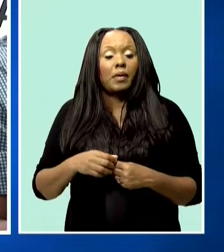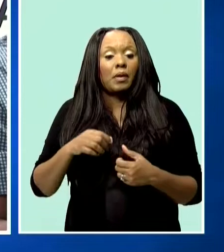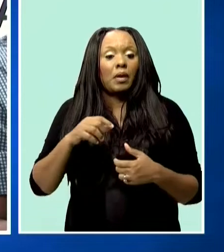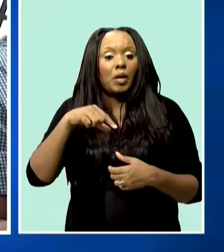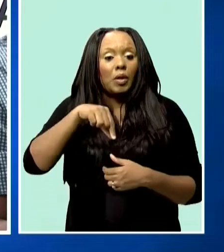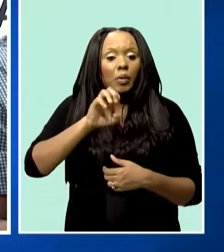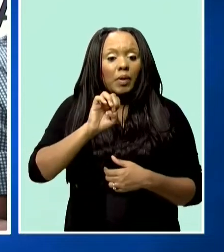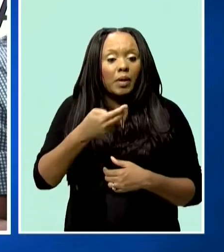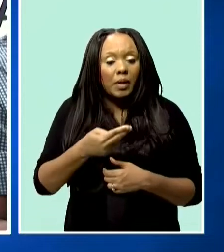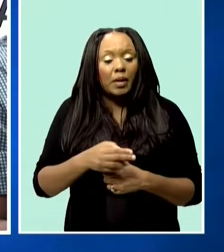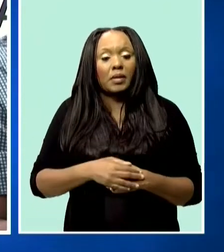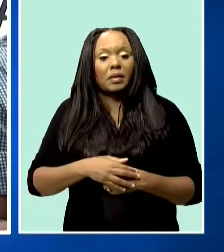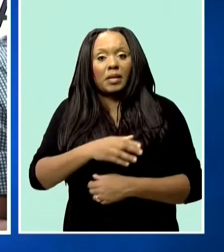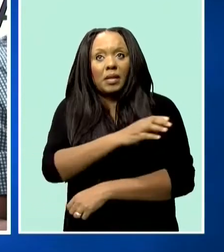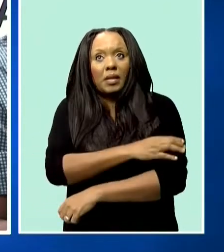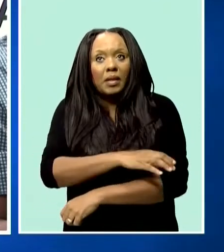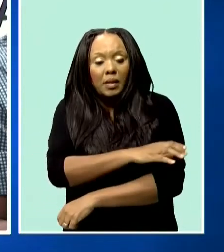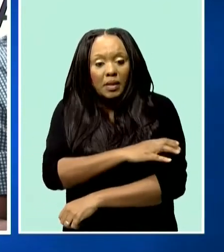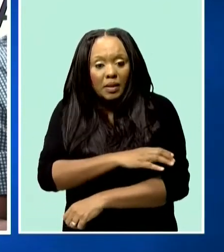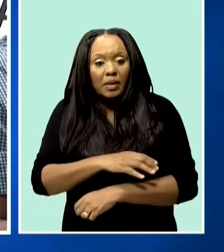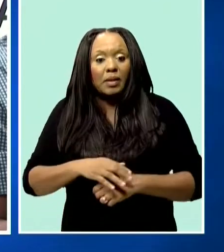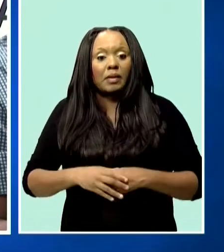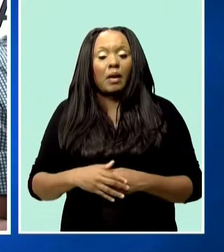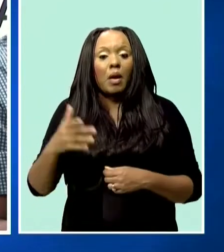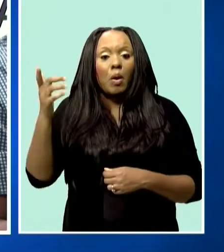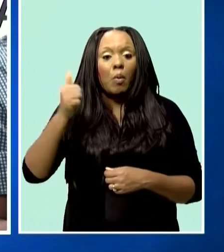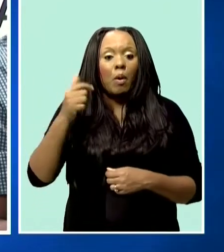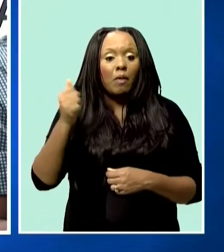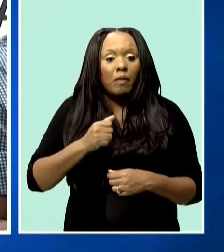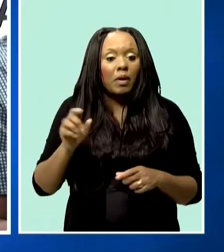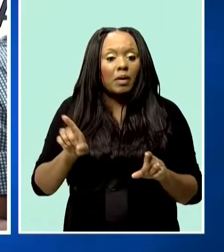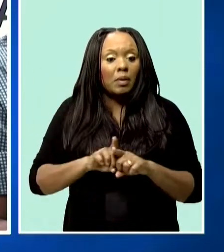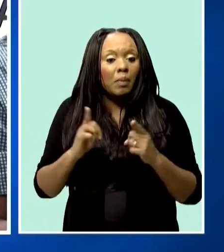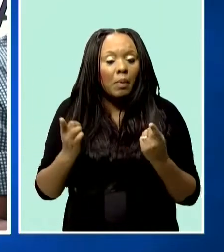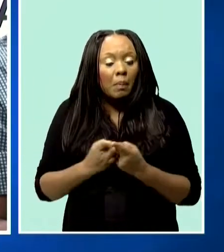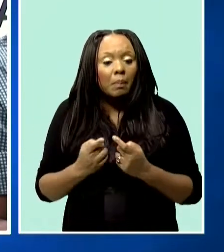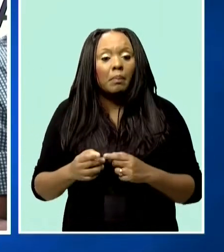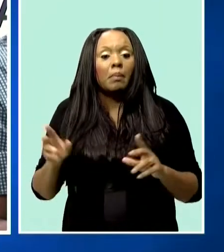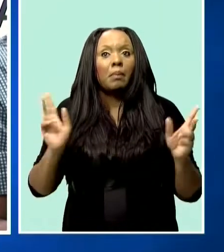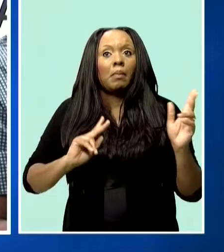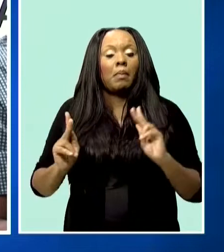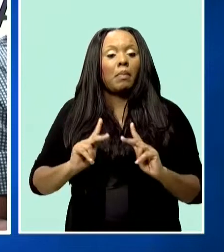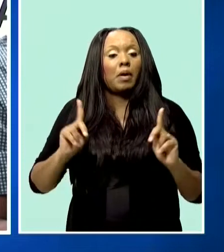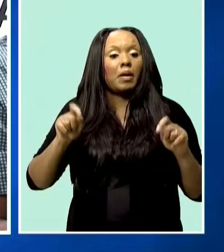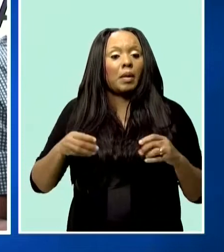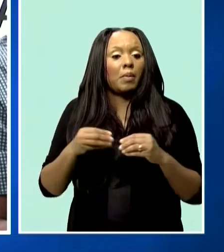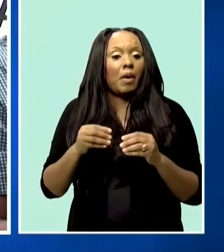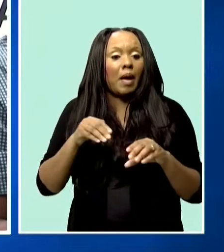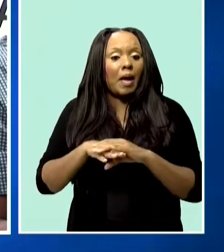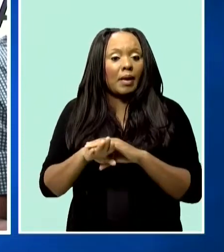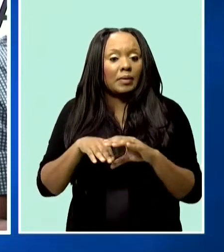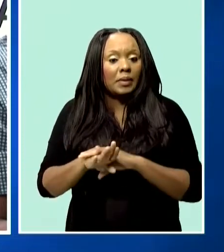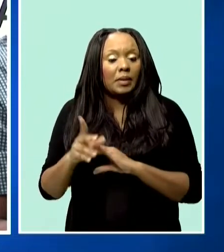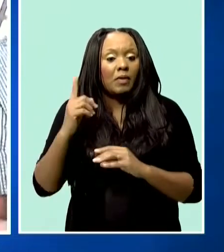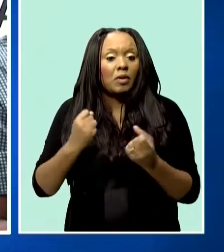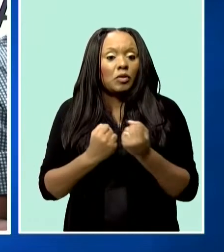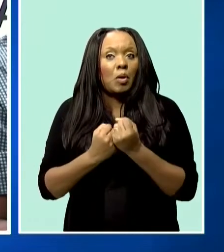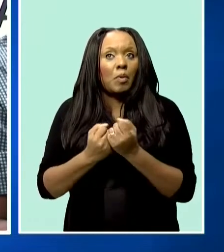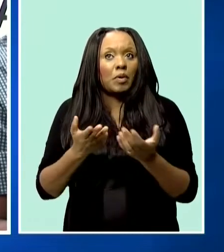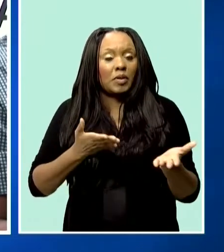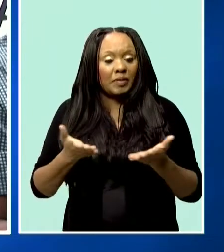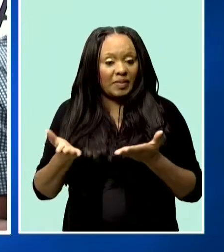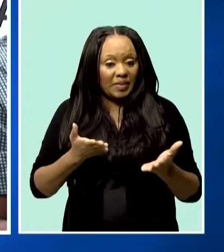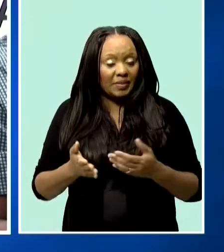and the polyclinics and so on, with welfare departments so that persons can get access to support services, because people